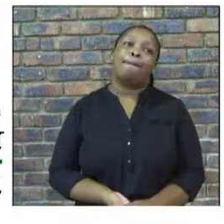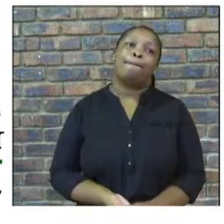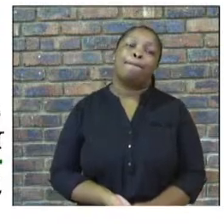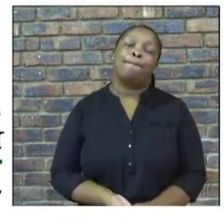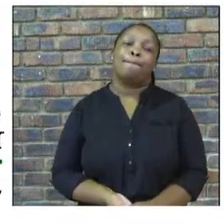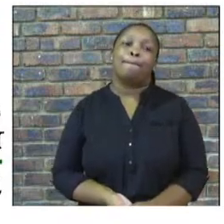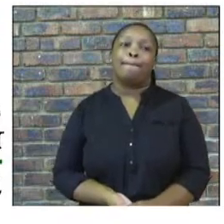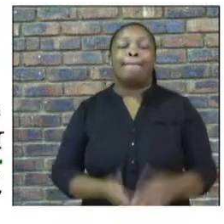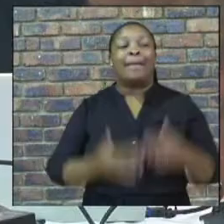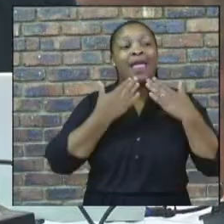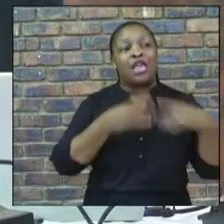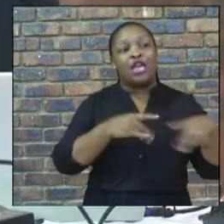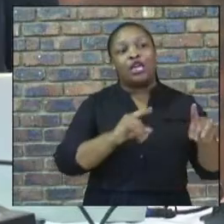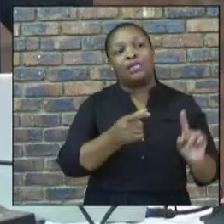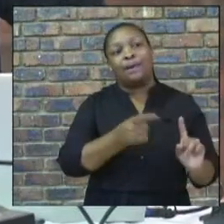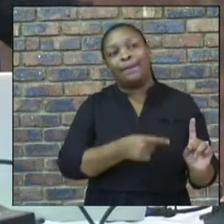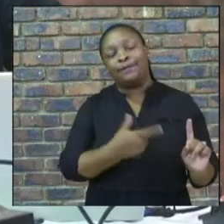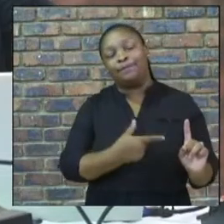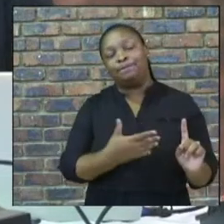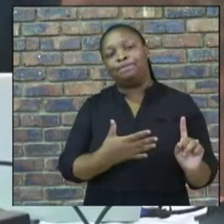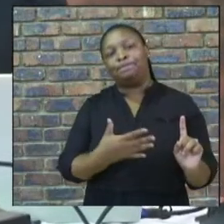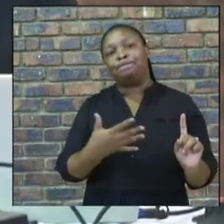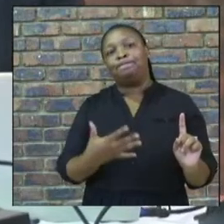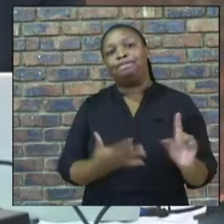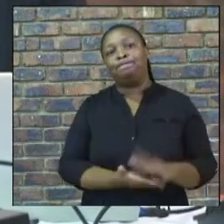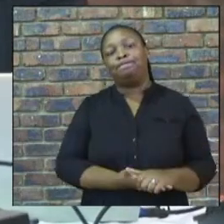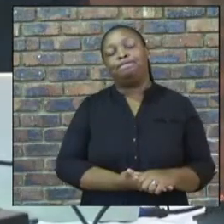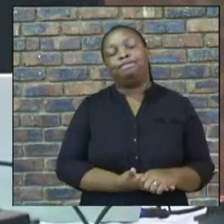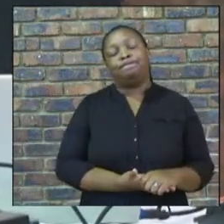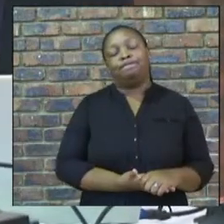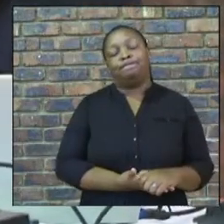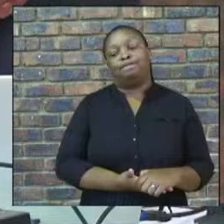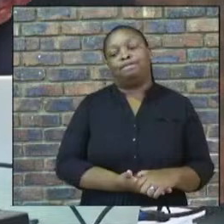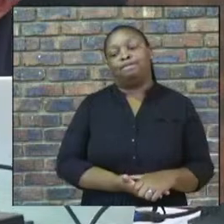Thank you, Chair, and